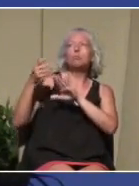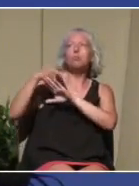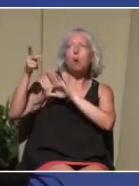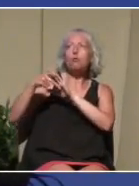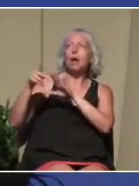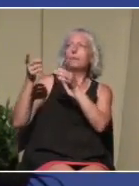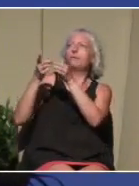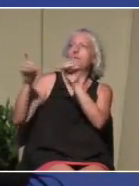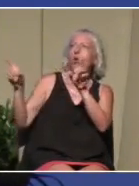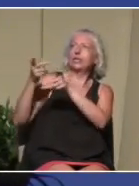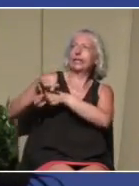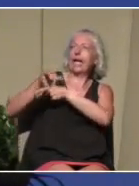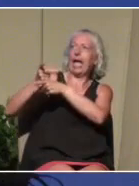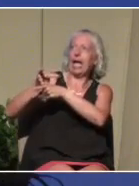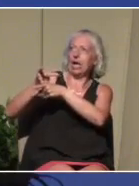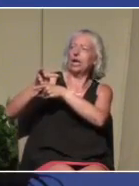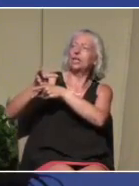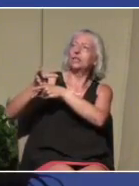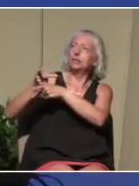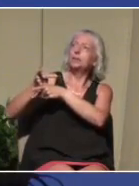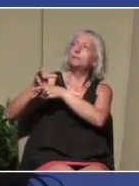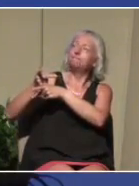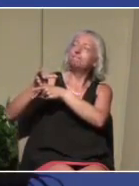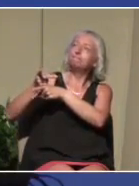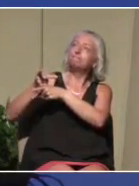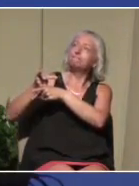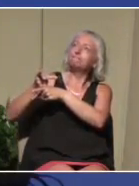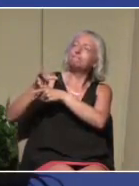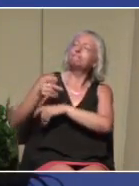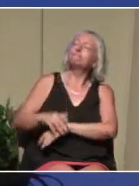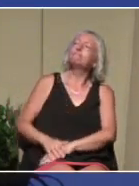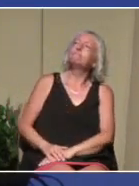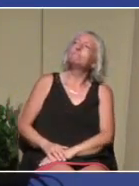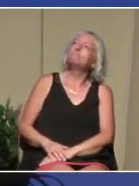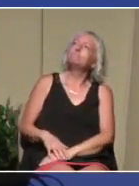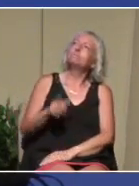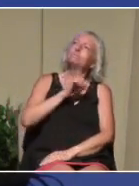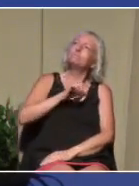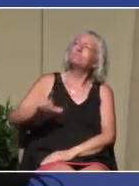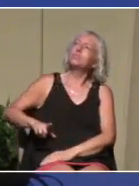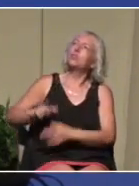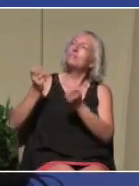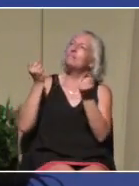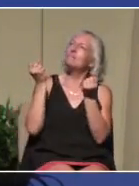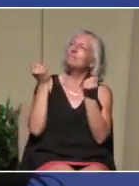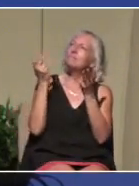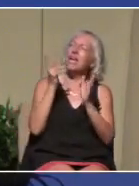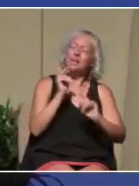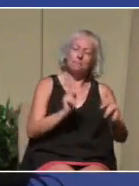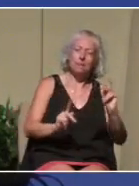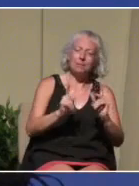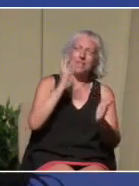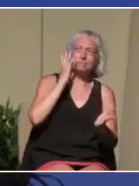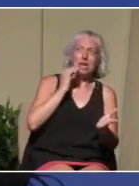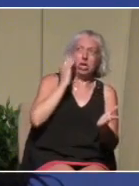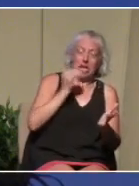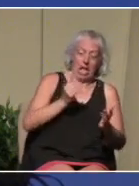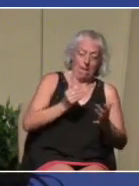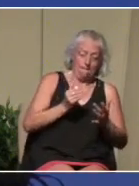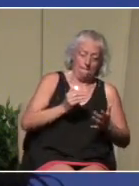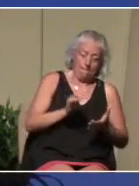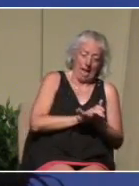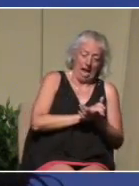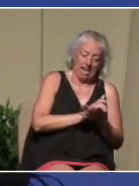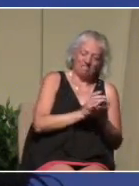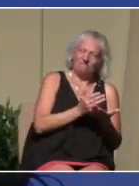program that we're going to be running here at Maranatha. Lord, there are many whose marriages do not last. We live